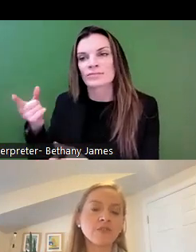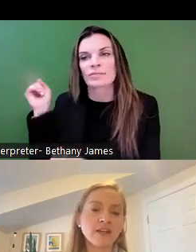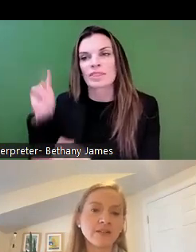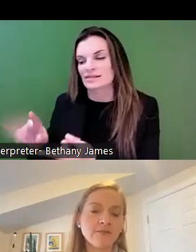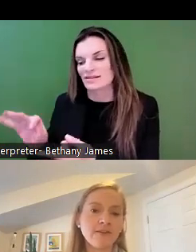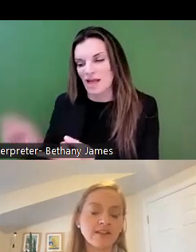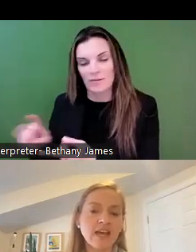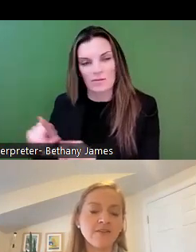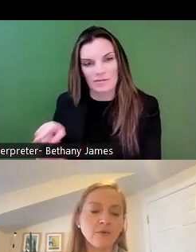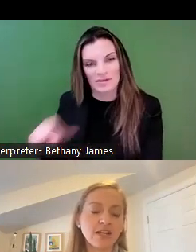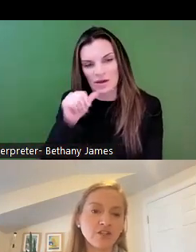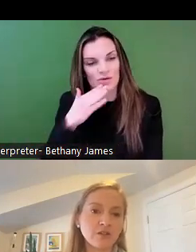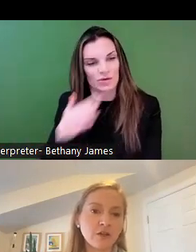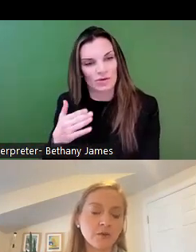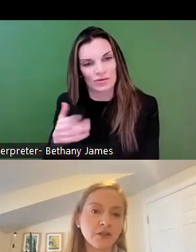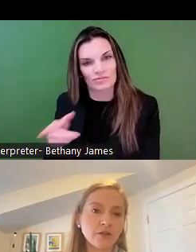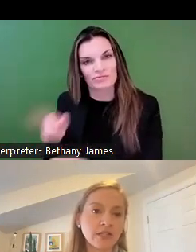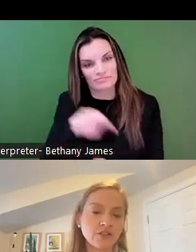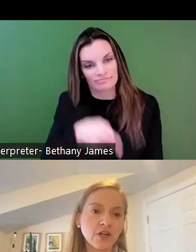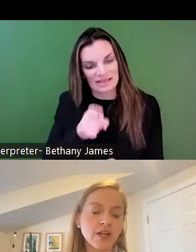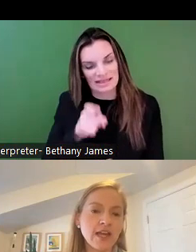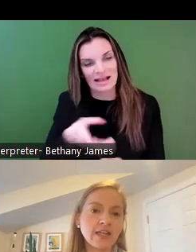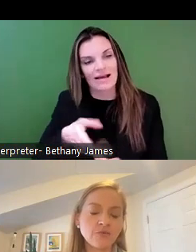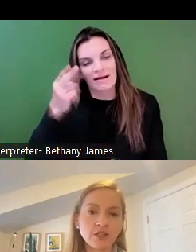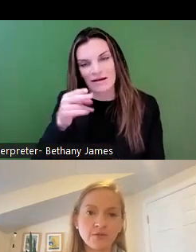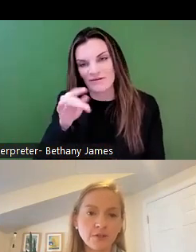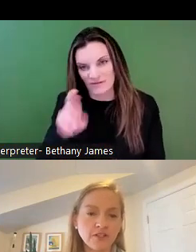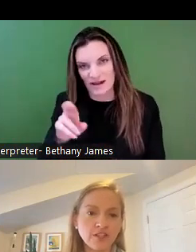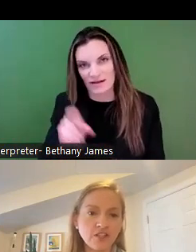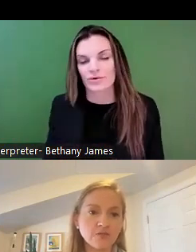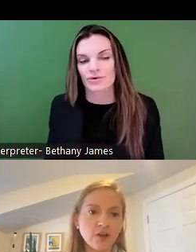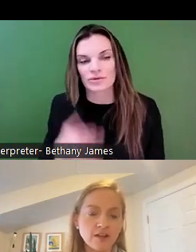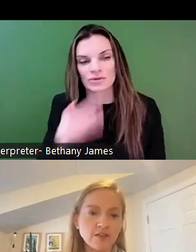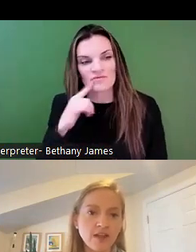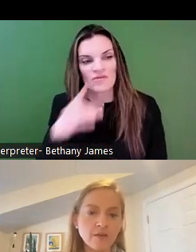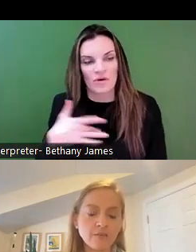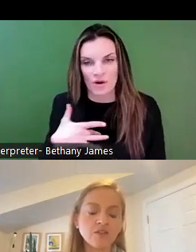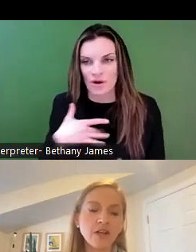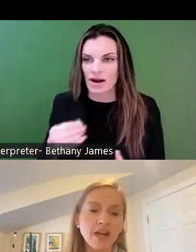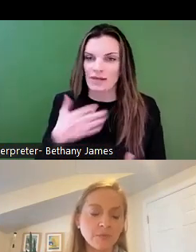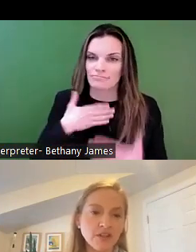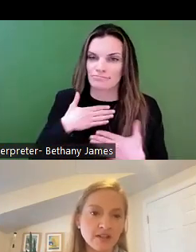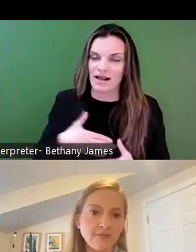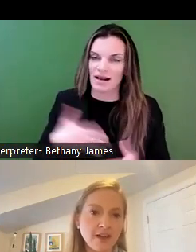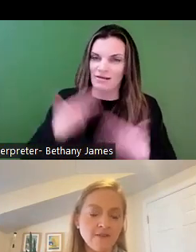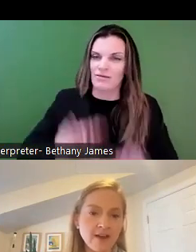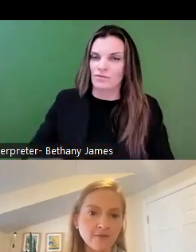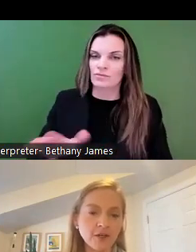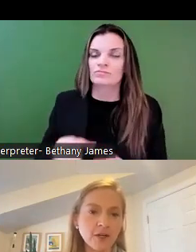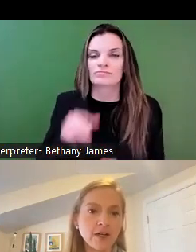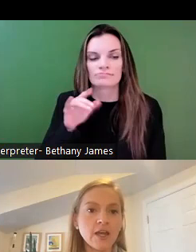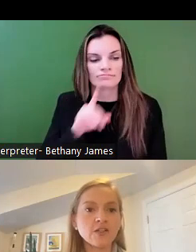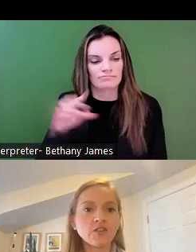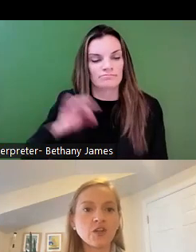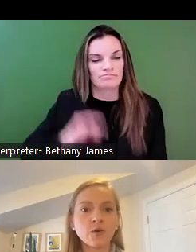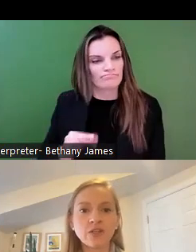has a protective effect. Fiber can actually lower your cholesterol, and it's really good for your digestive tract. So it has a protective effect for your